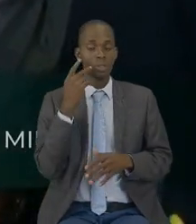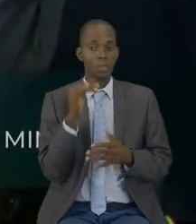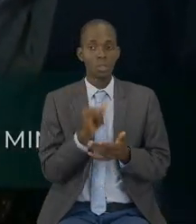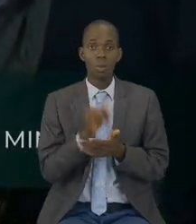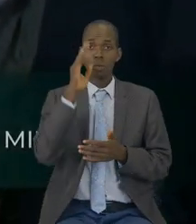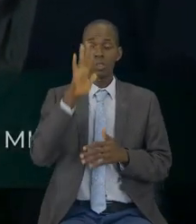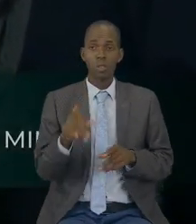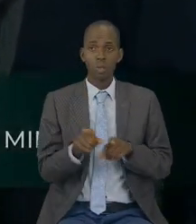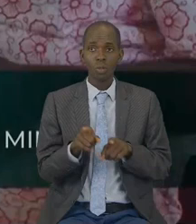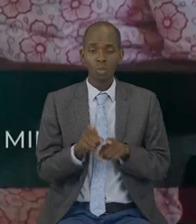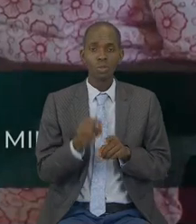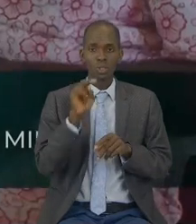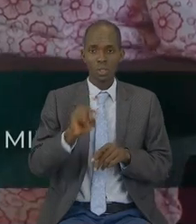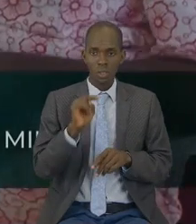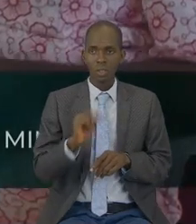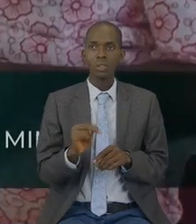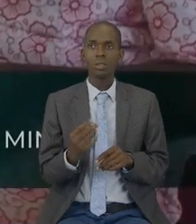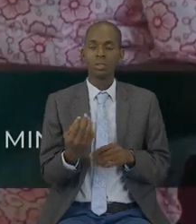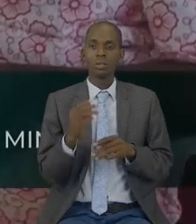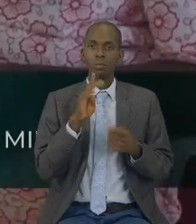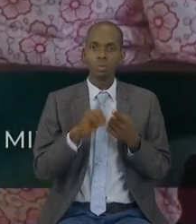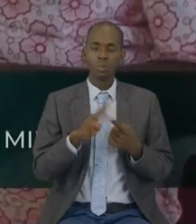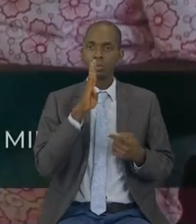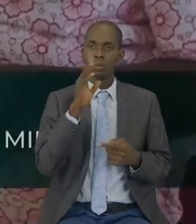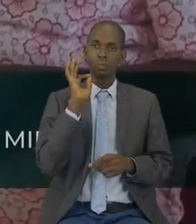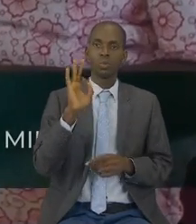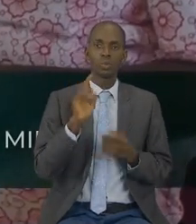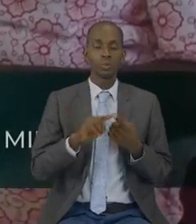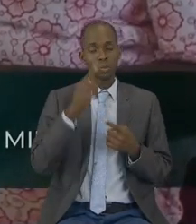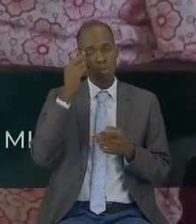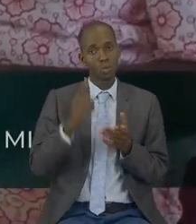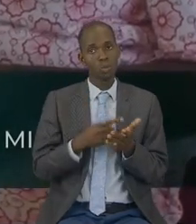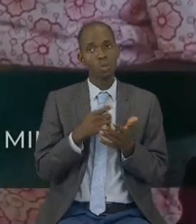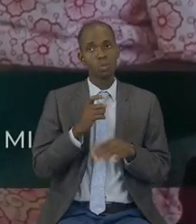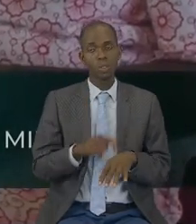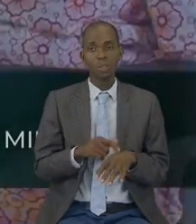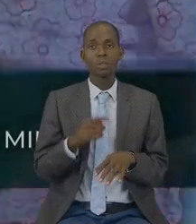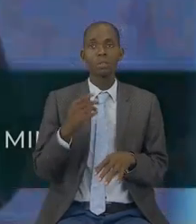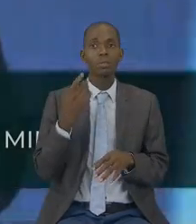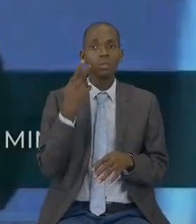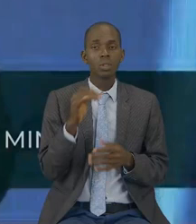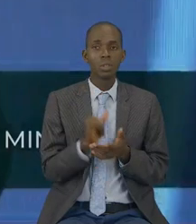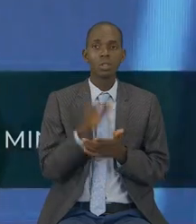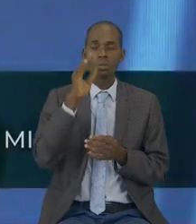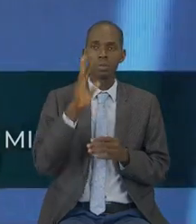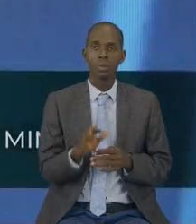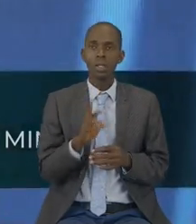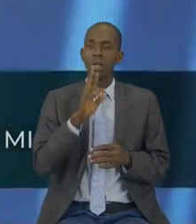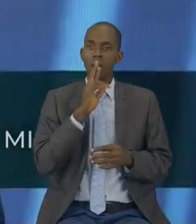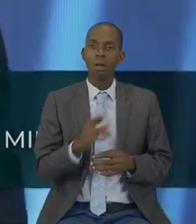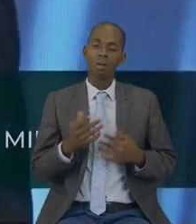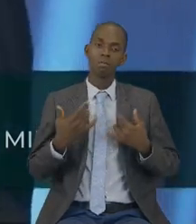Why? Because sometimes ministers are exhausted. You can remember Moses when he came to